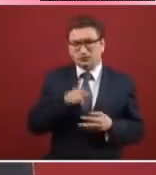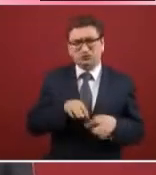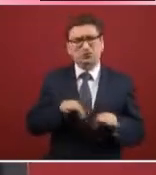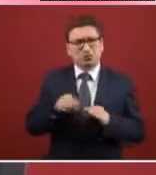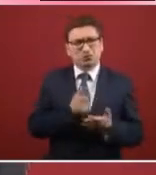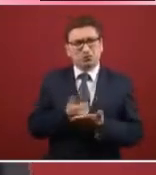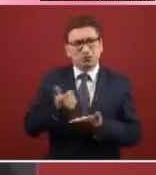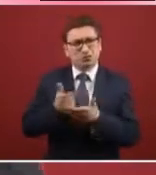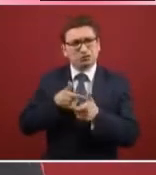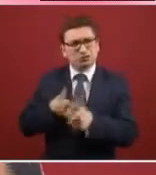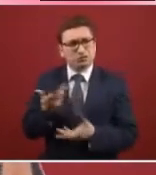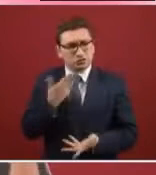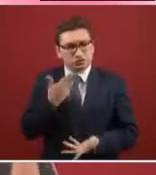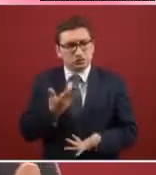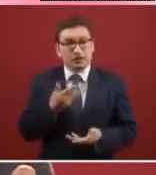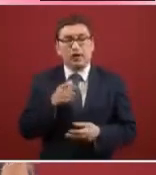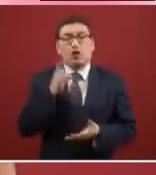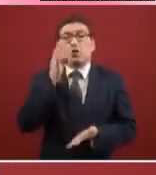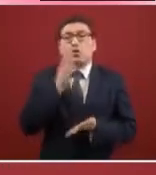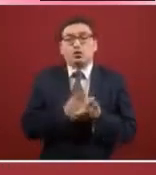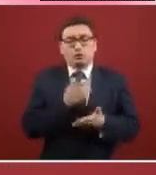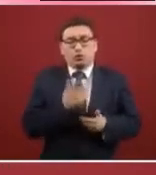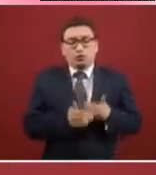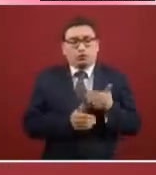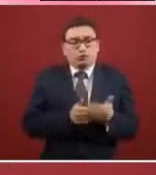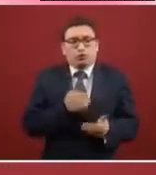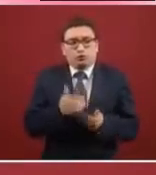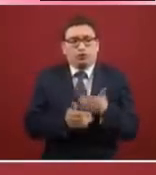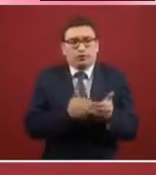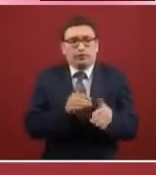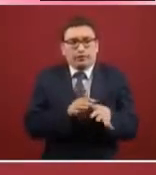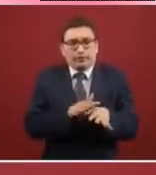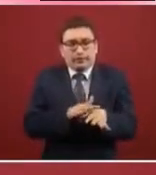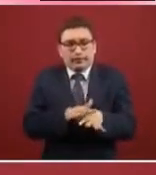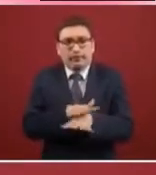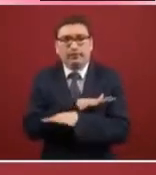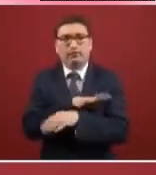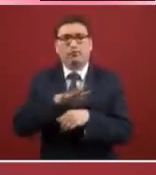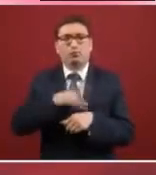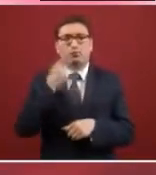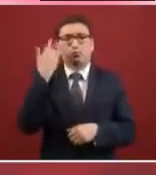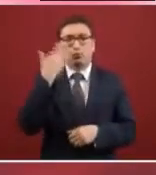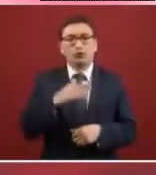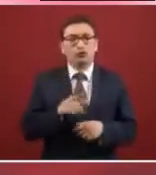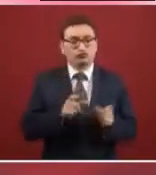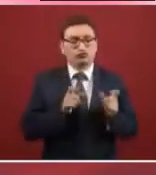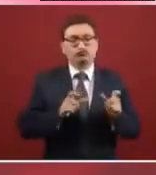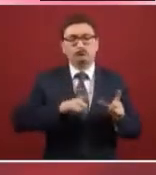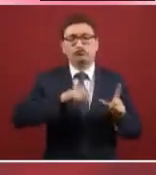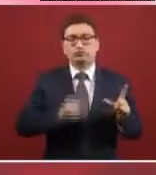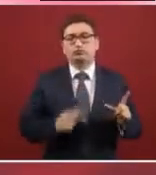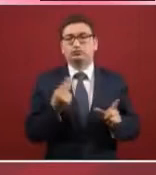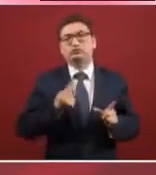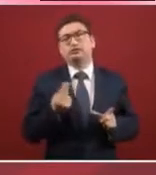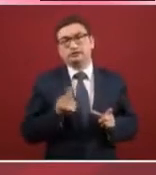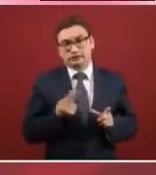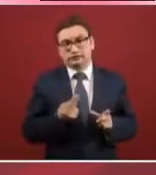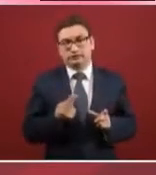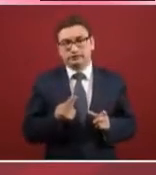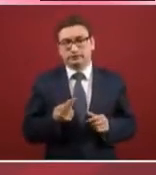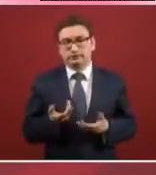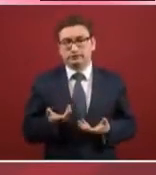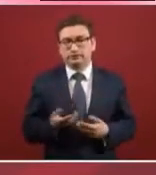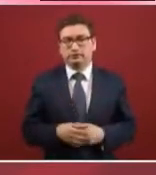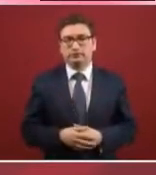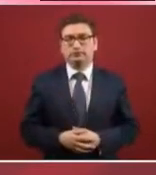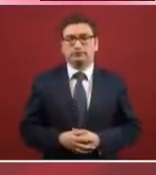Es un proceso que se está llevando a cabo. It's just a process that is being taken forth in order to establish the National